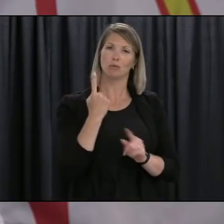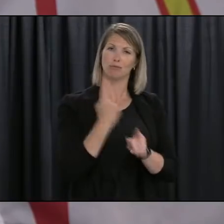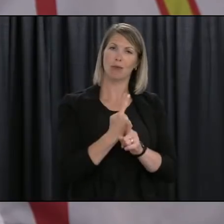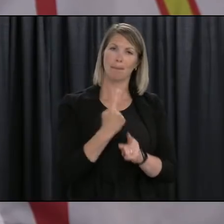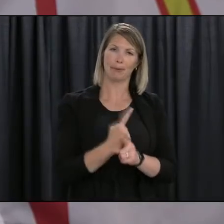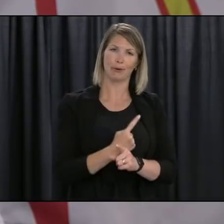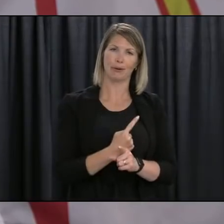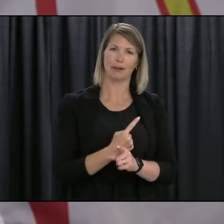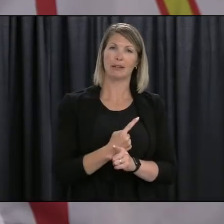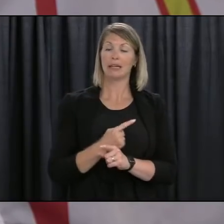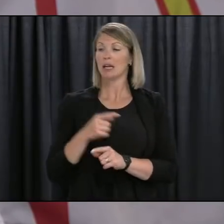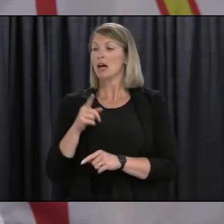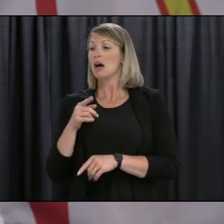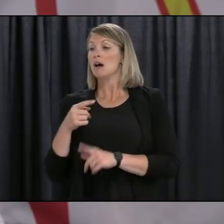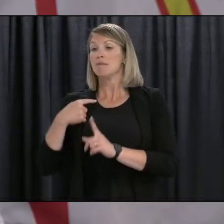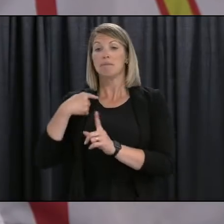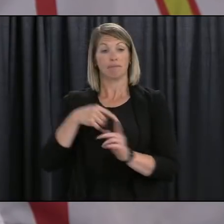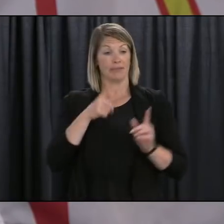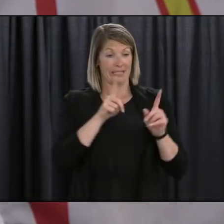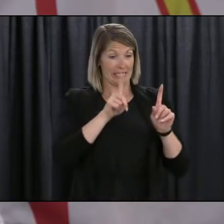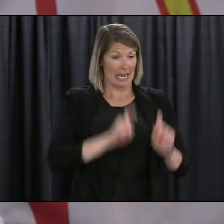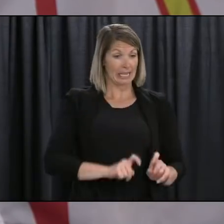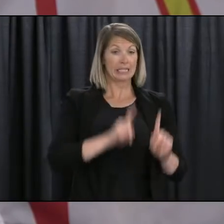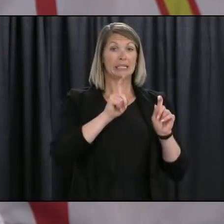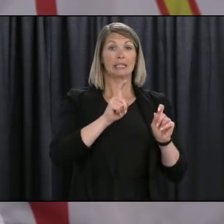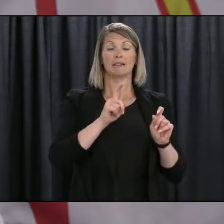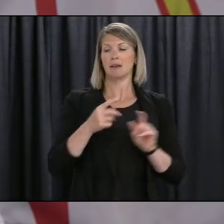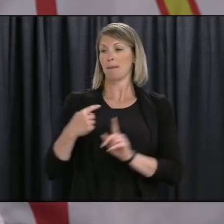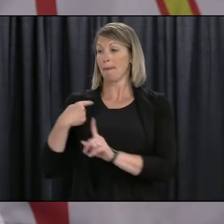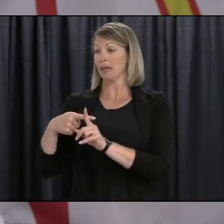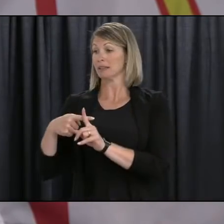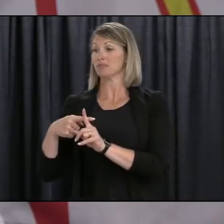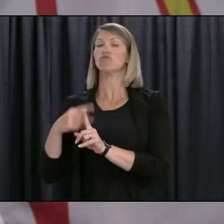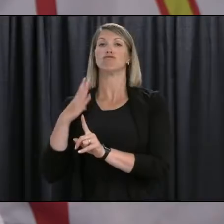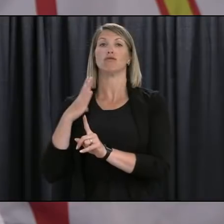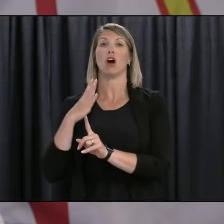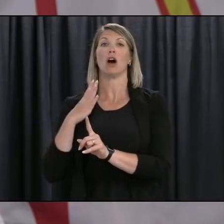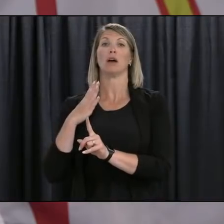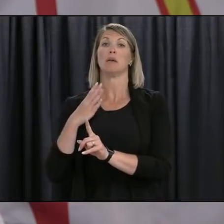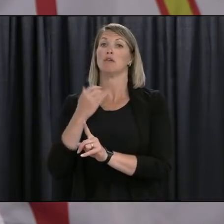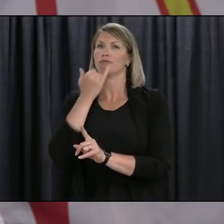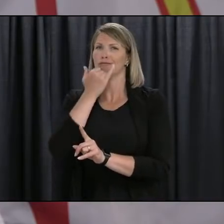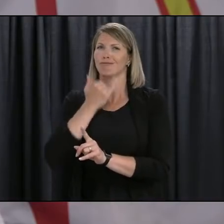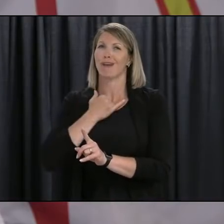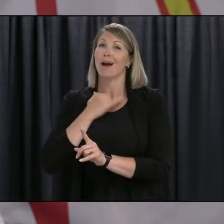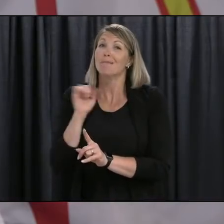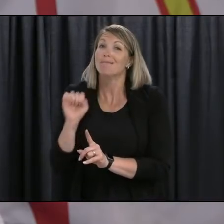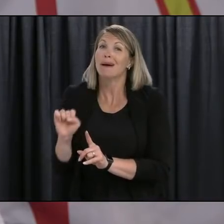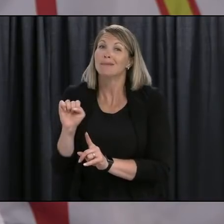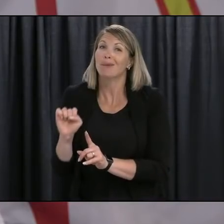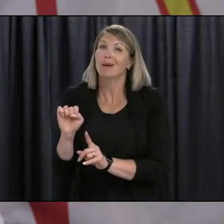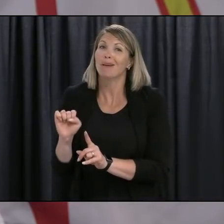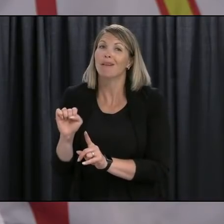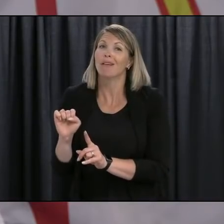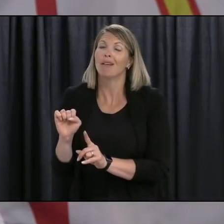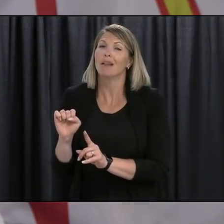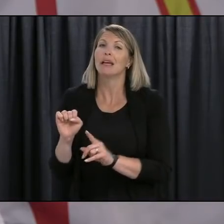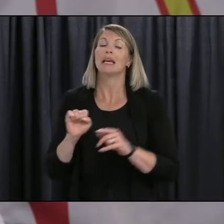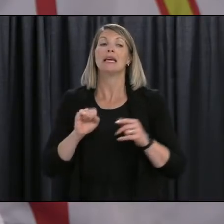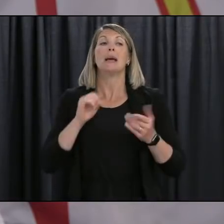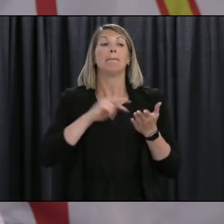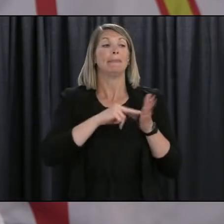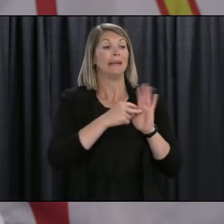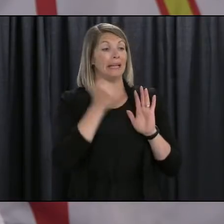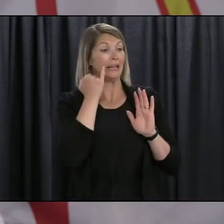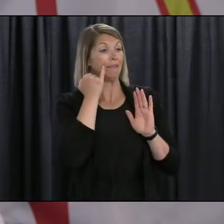So screening everybody at the border does not give us reassurance that the disease is not coming in, because